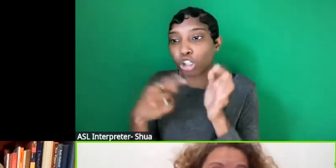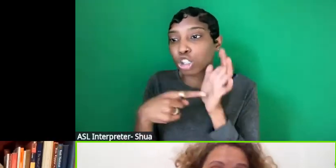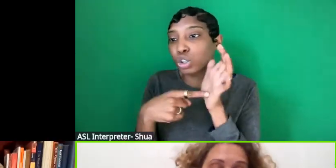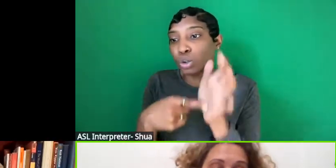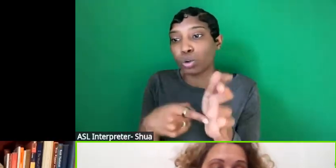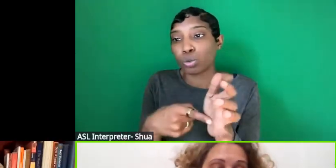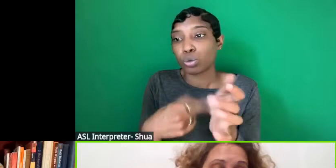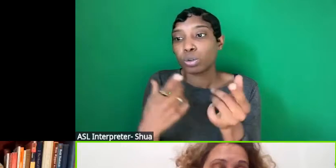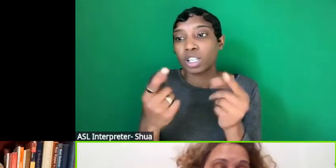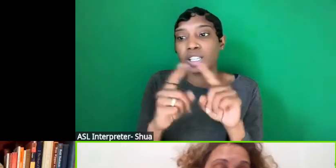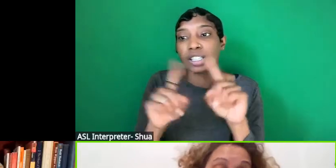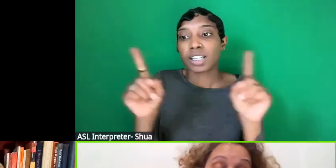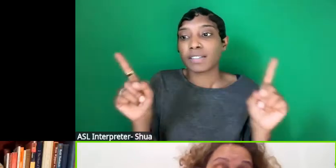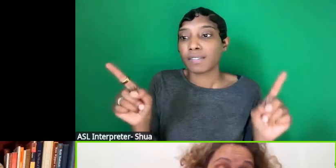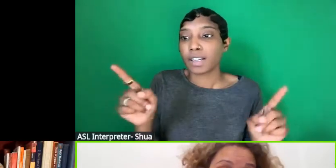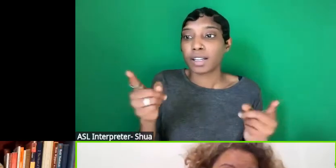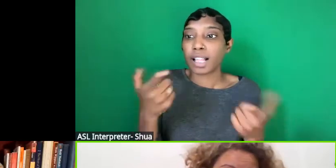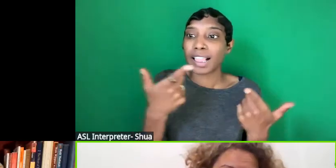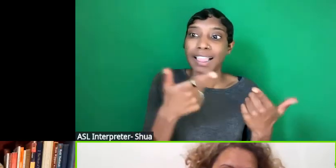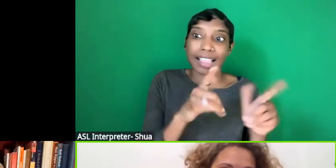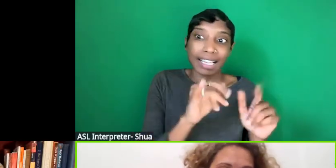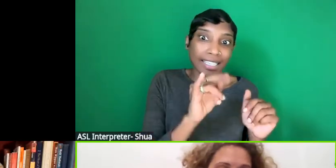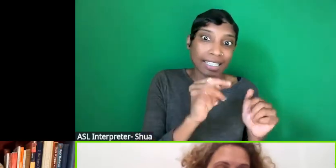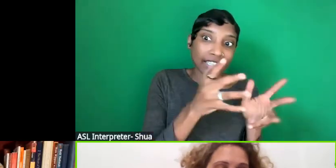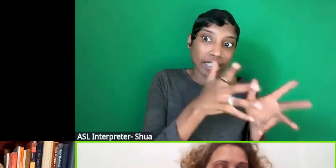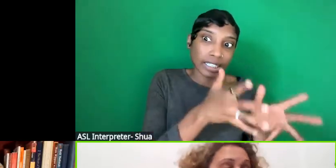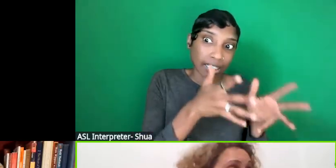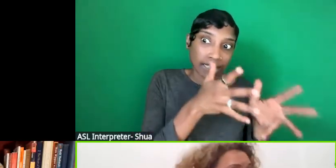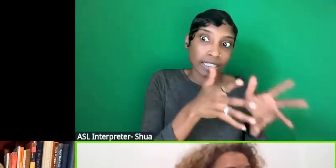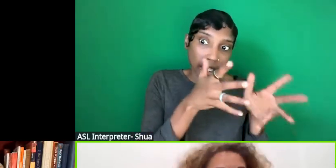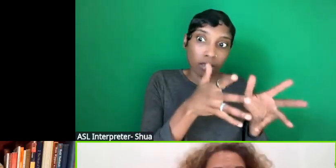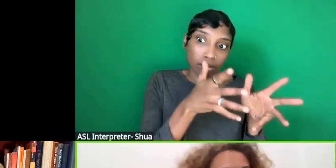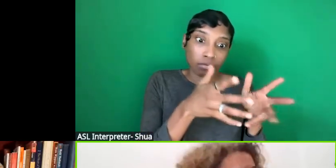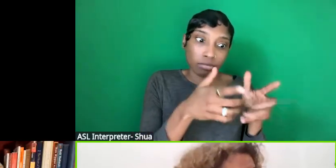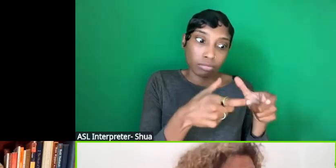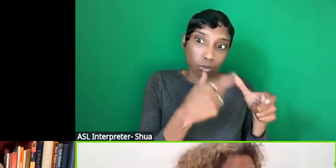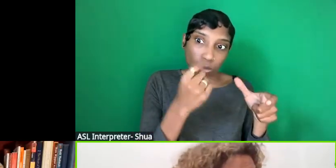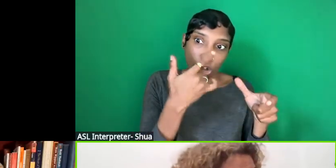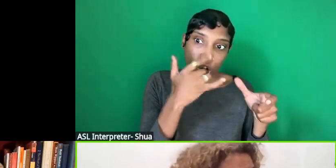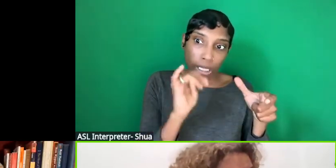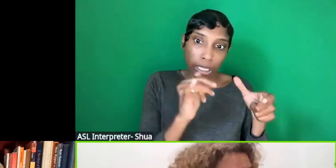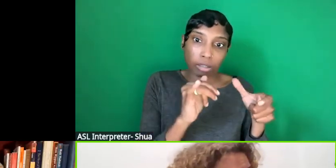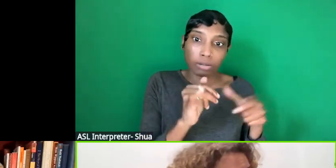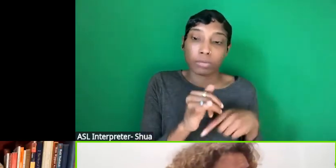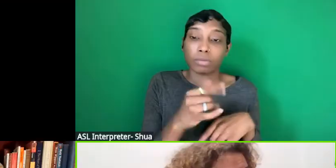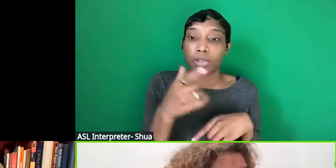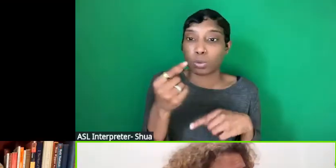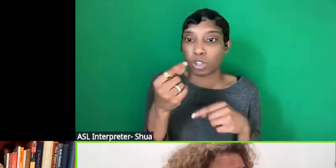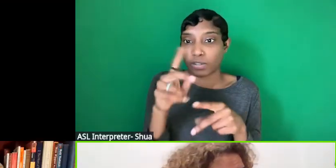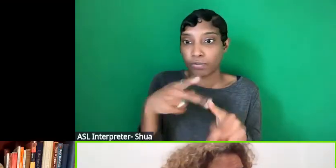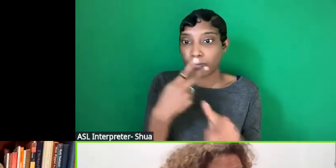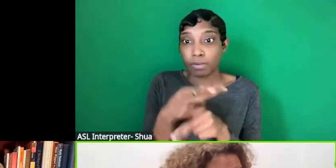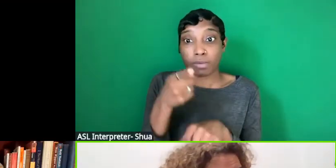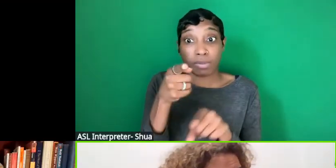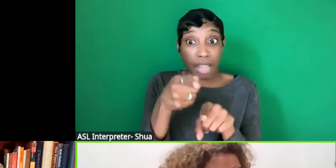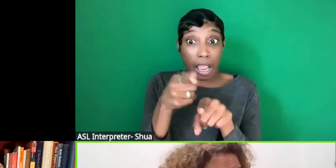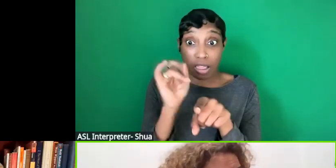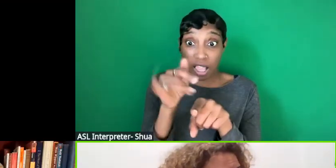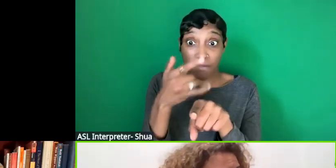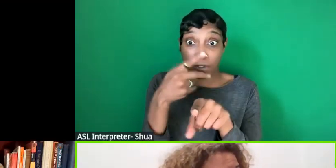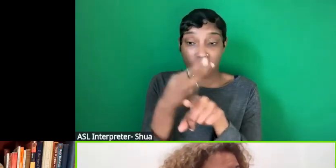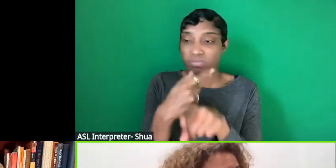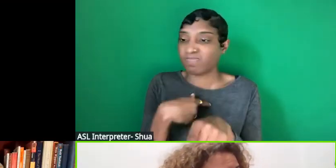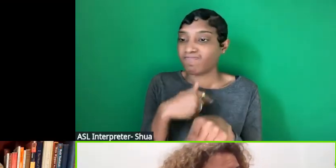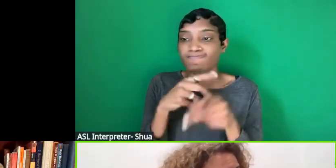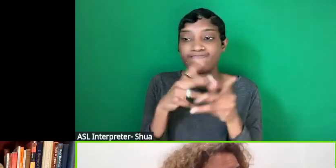the difference between letting it sit. Okay. So here's a version. This one I did not let sit very